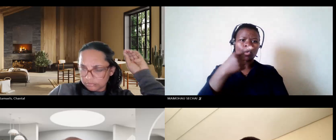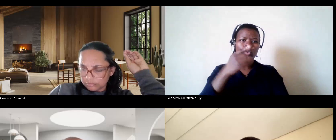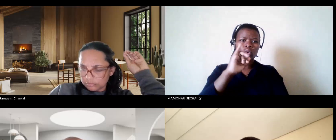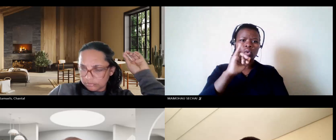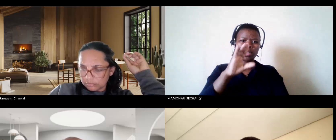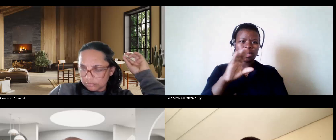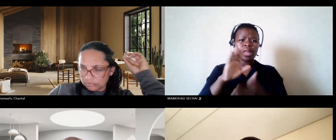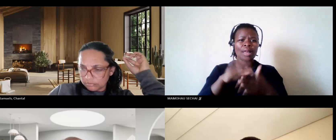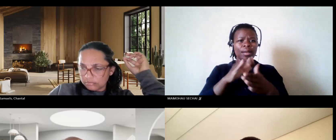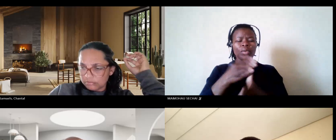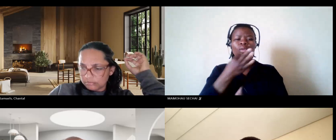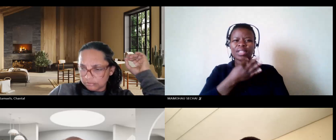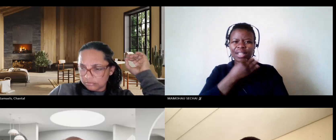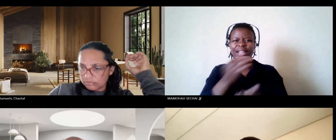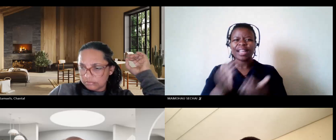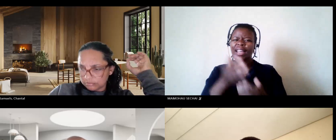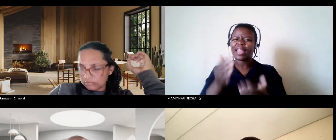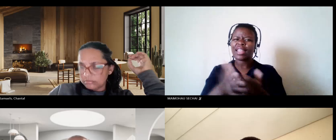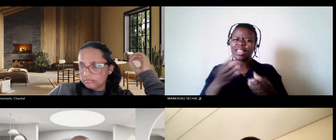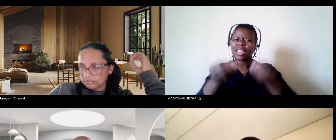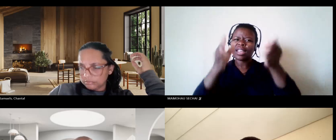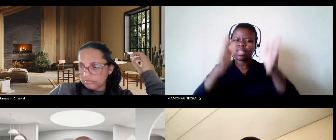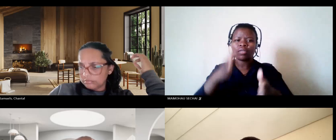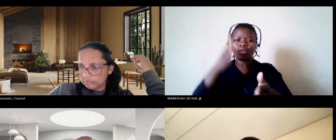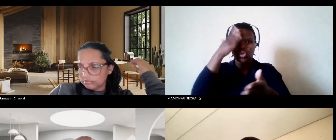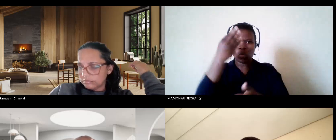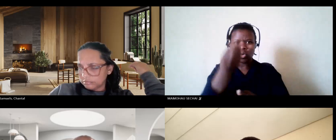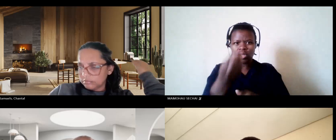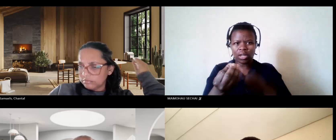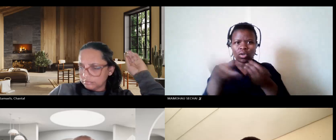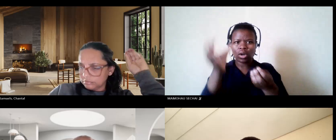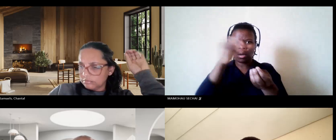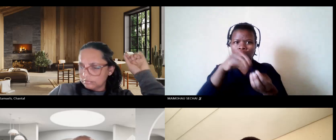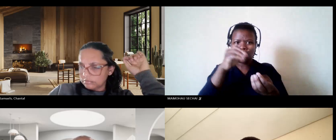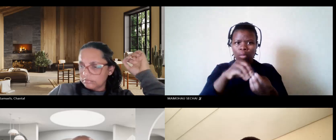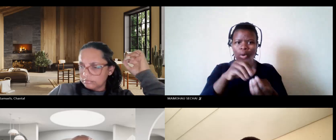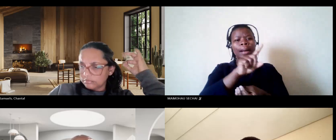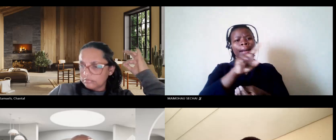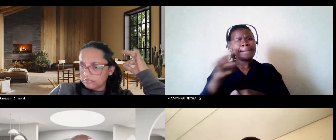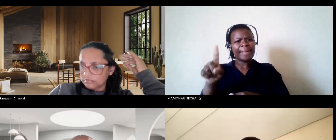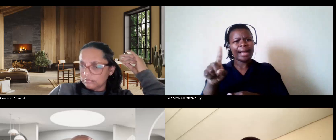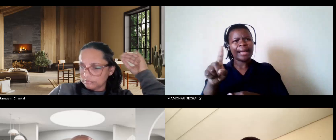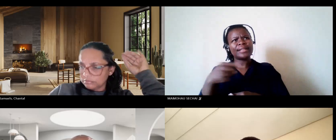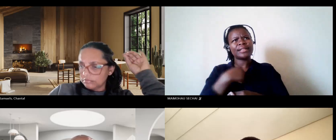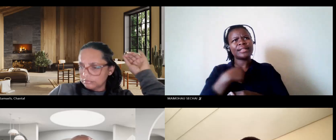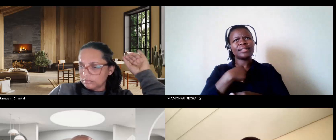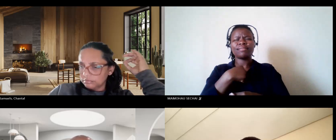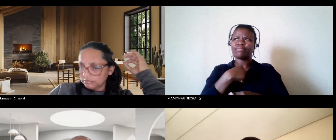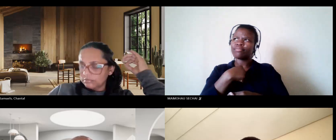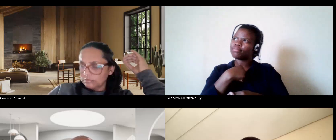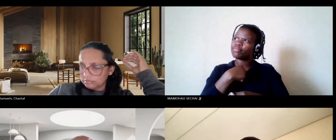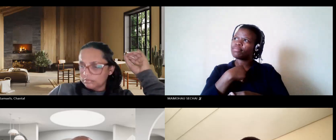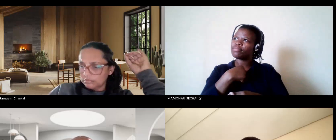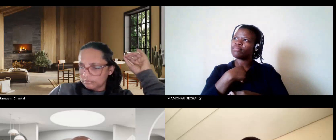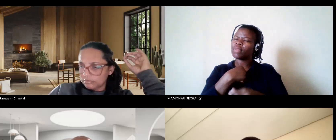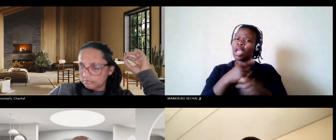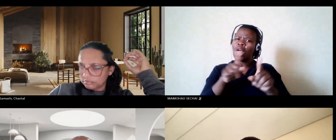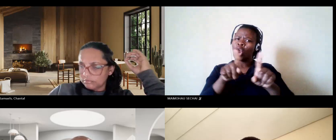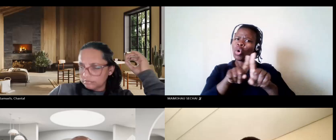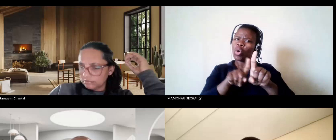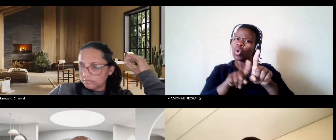the caregiver knows the child more. But then I'm like, doesn't that logic